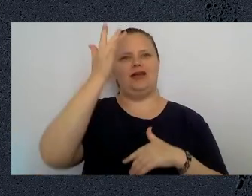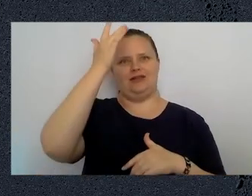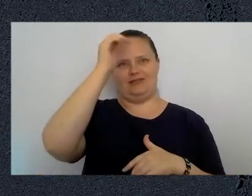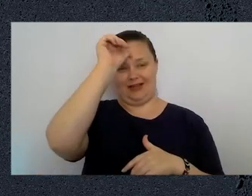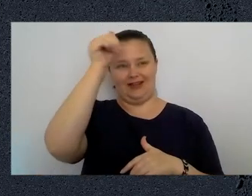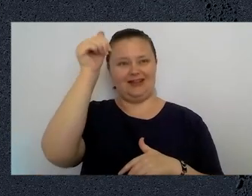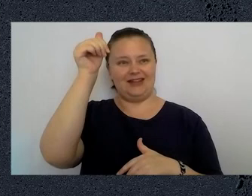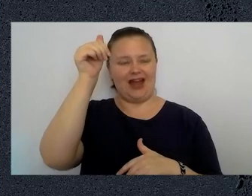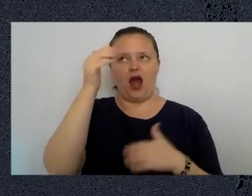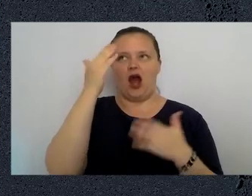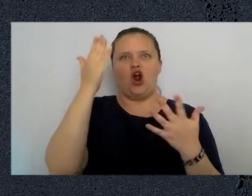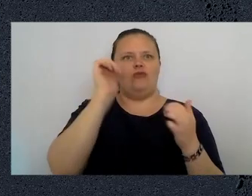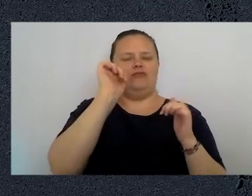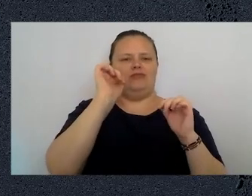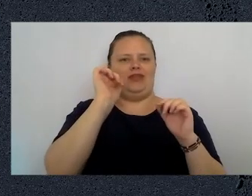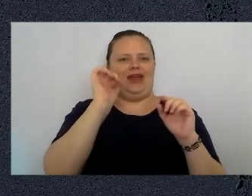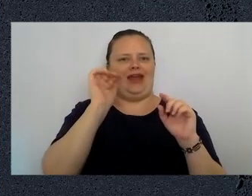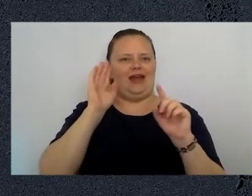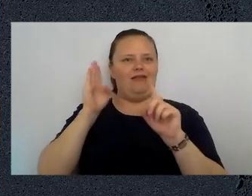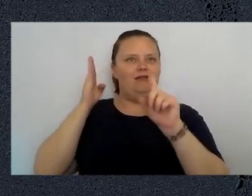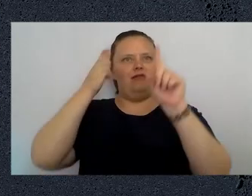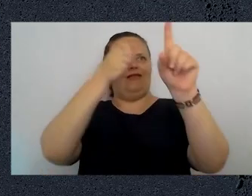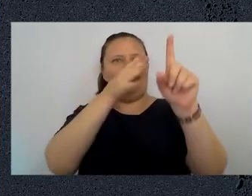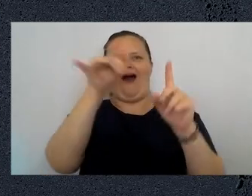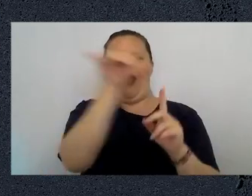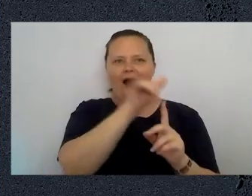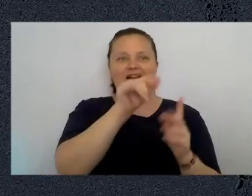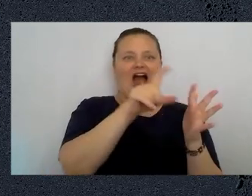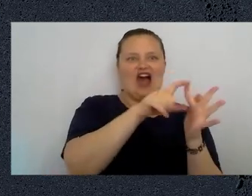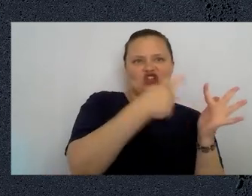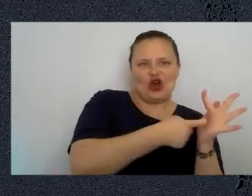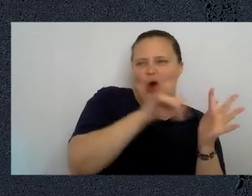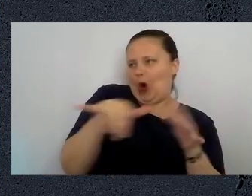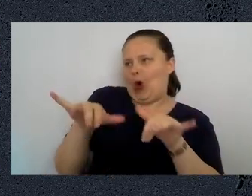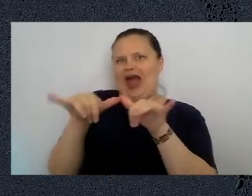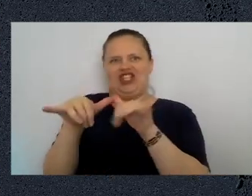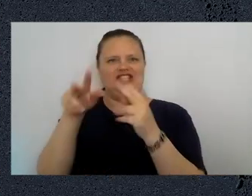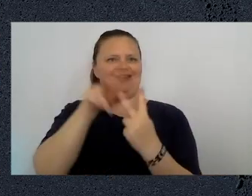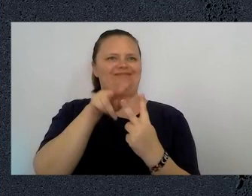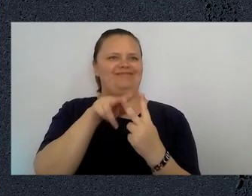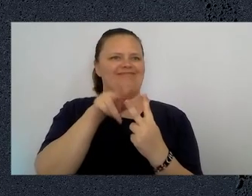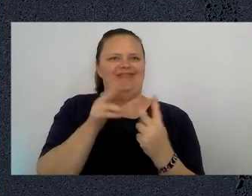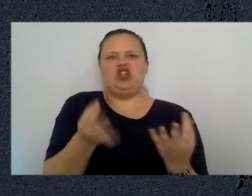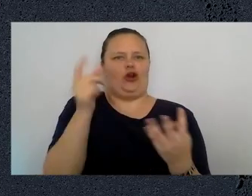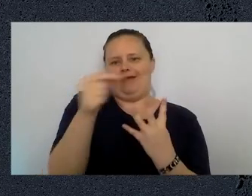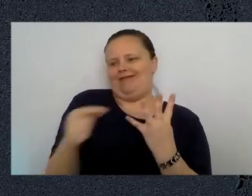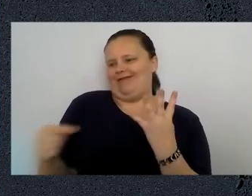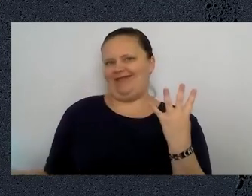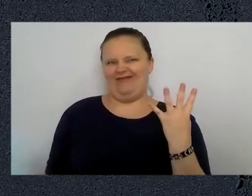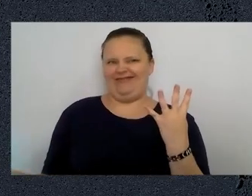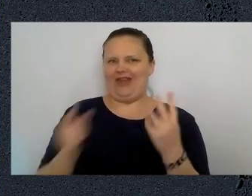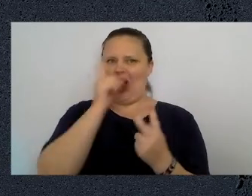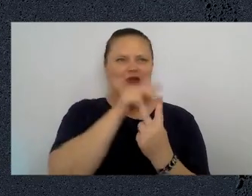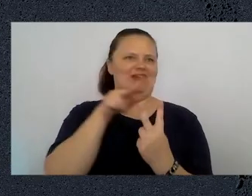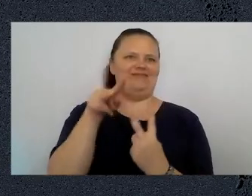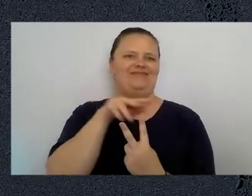aspirations or the expectations of you are that you're either a doctor or an engineer. Uh-huh. So, you know, you don't have much choices. if you choose to be